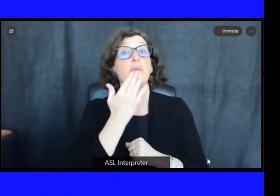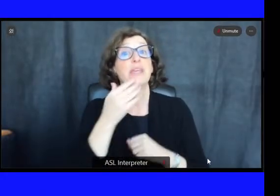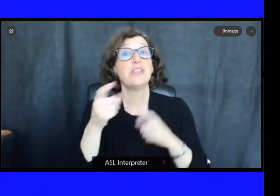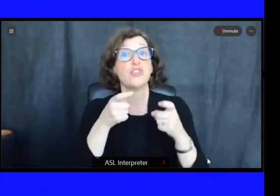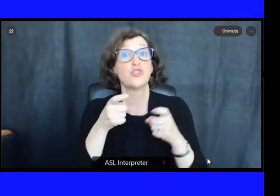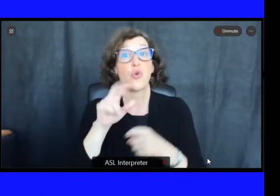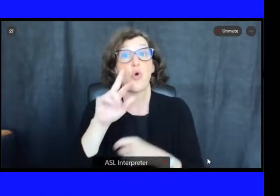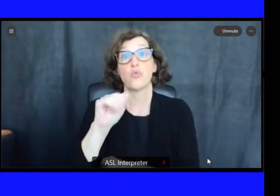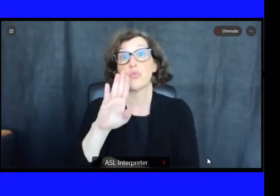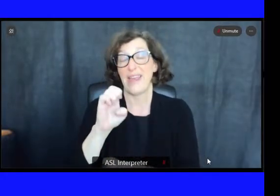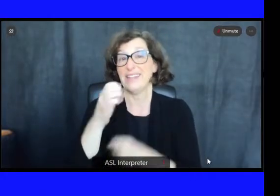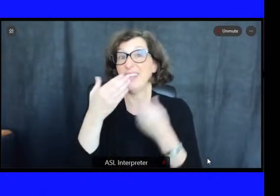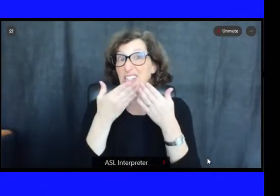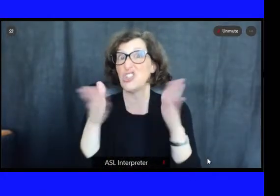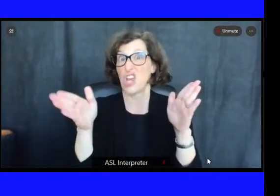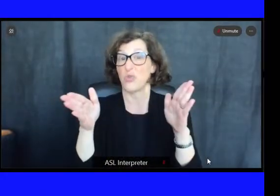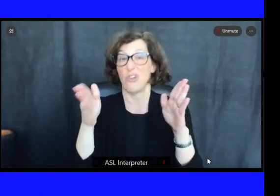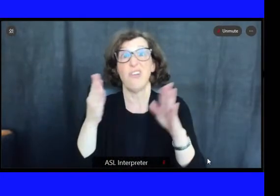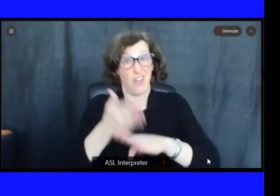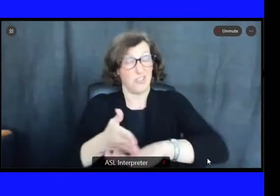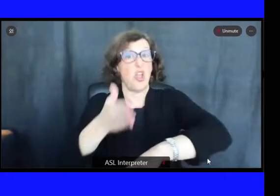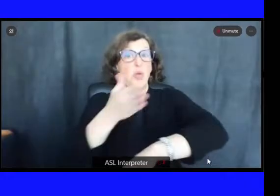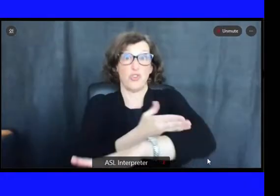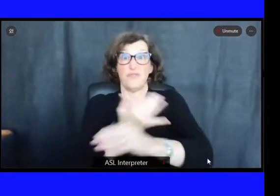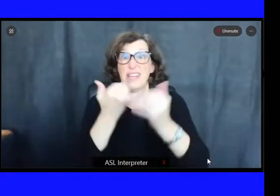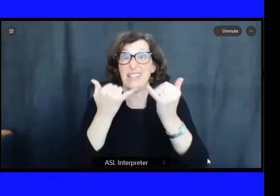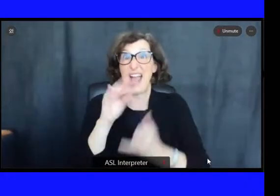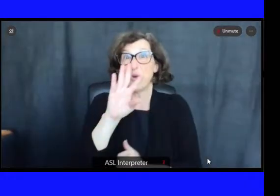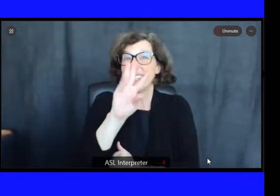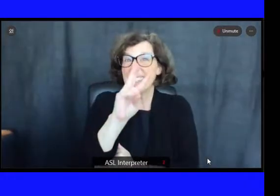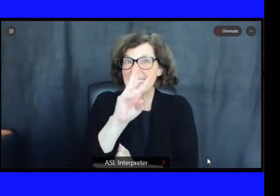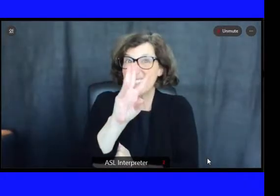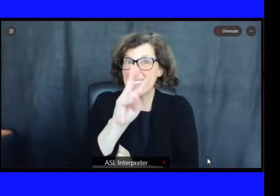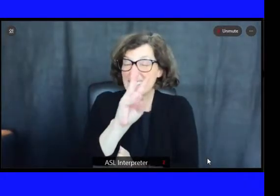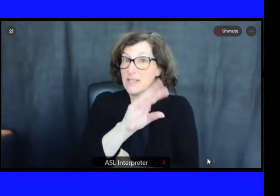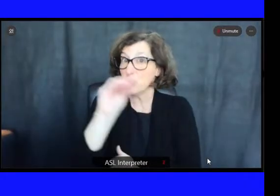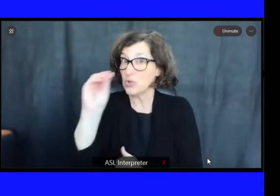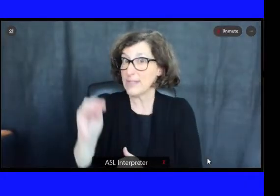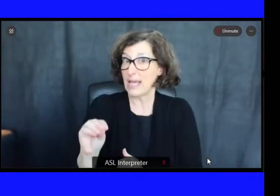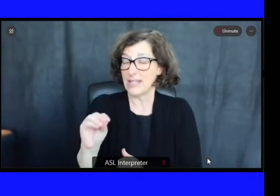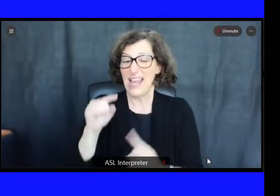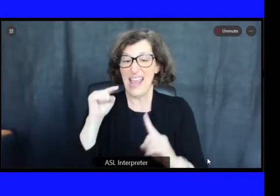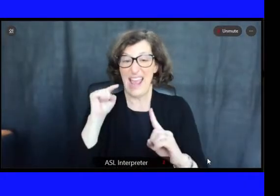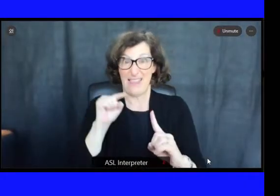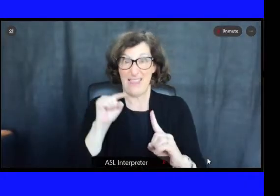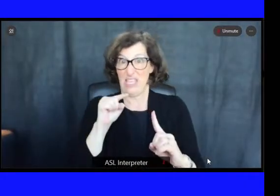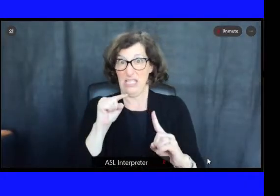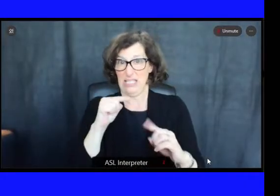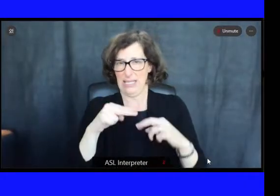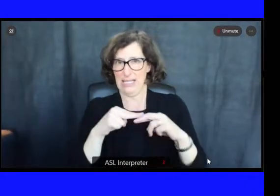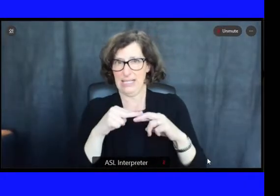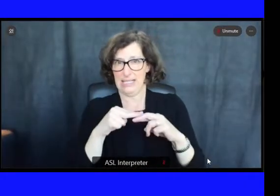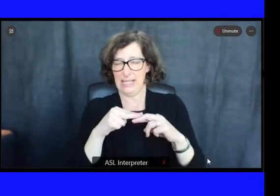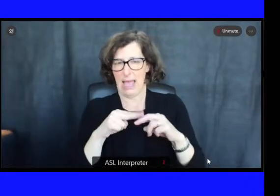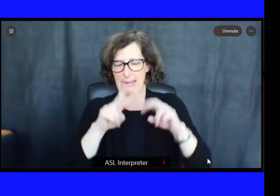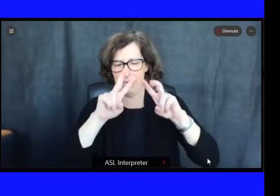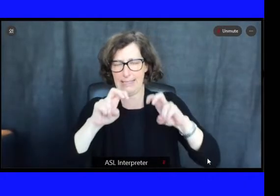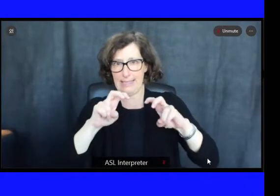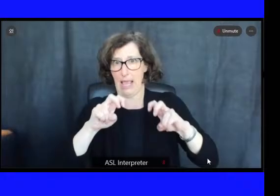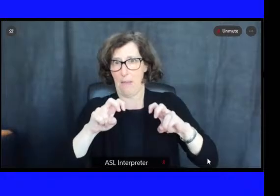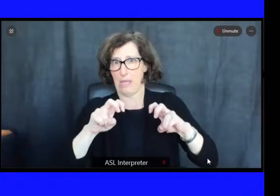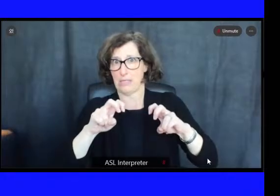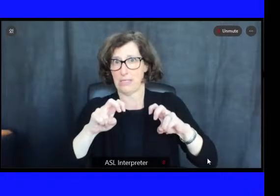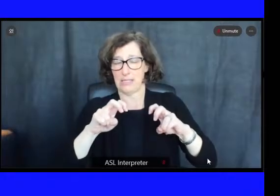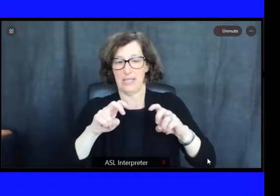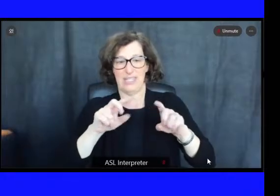really just starts to have us to ask questions and to really think about where there might be some opportunities for